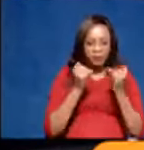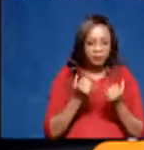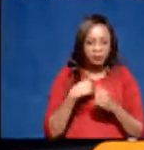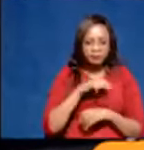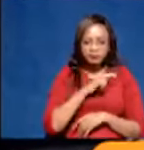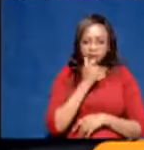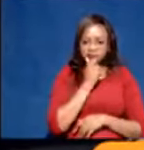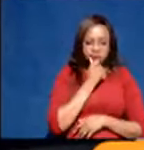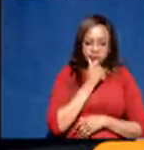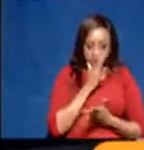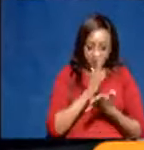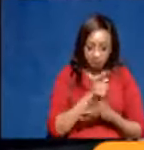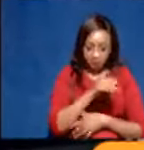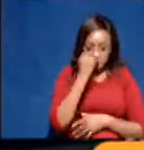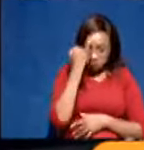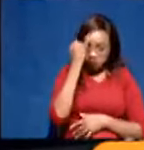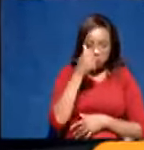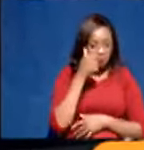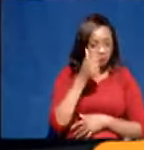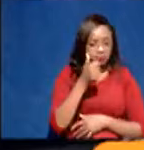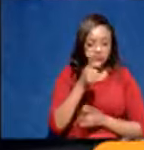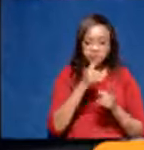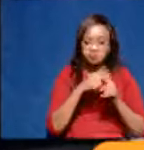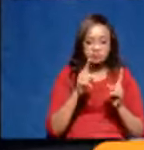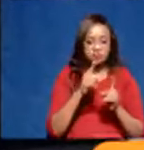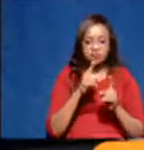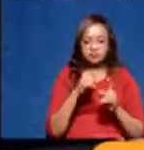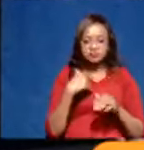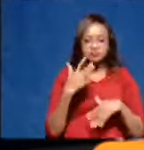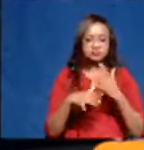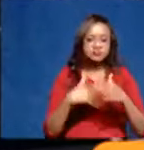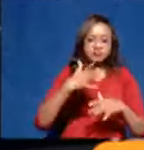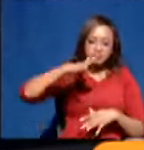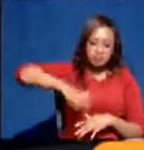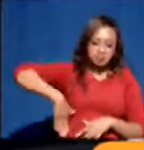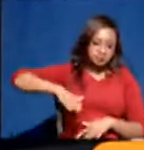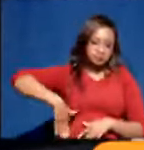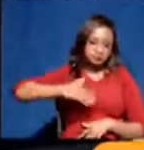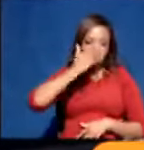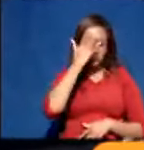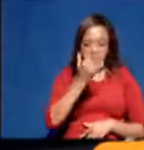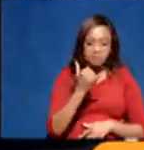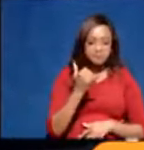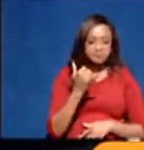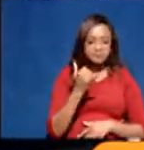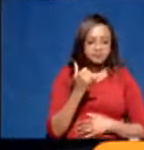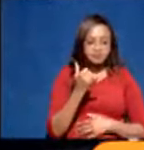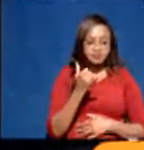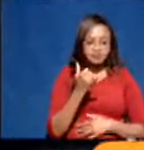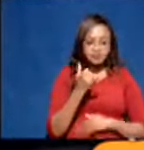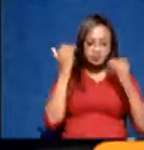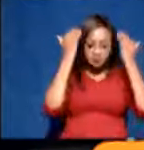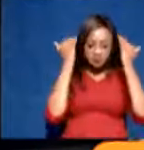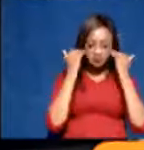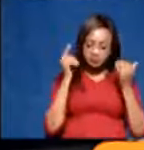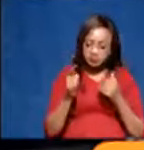be a good idea, it may have been overtaken by time, by virtue of the fact that the Judiciary will